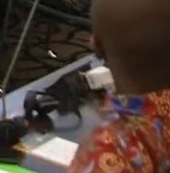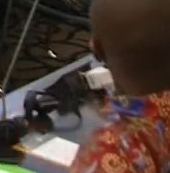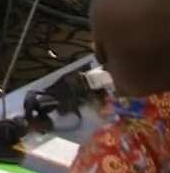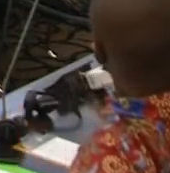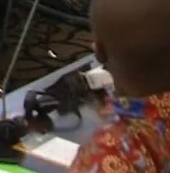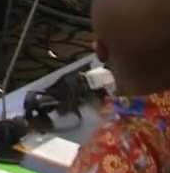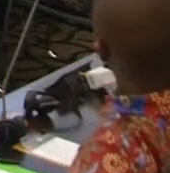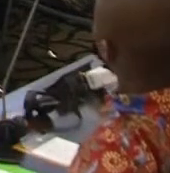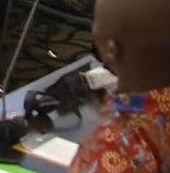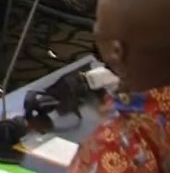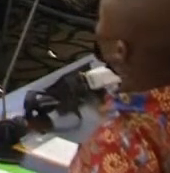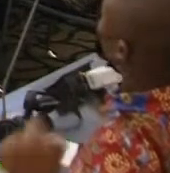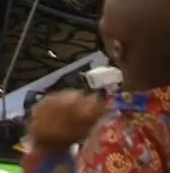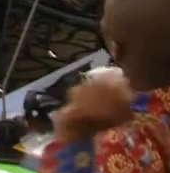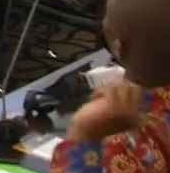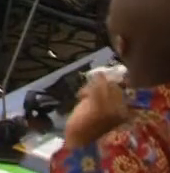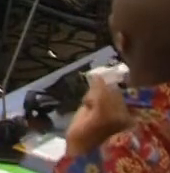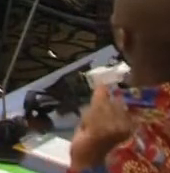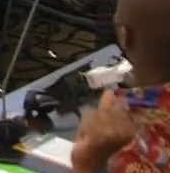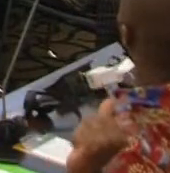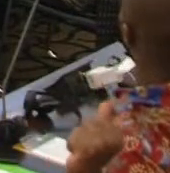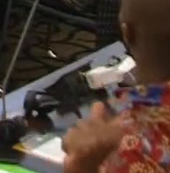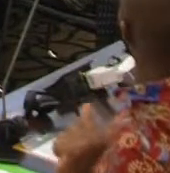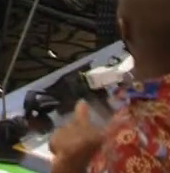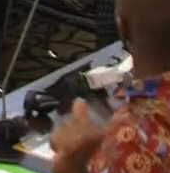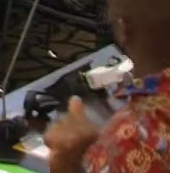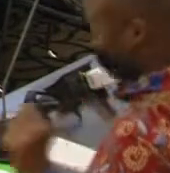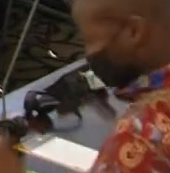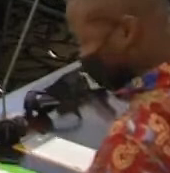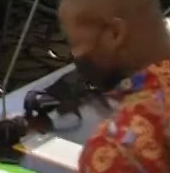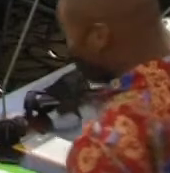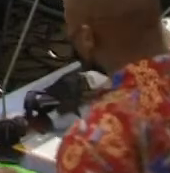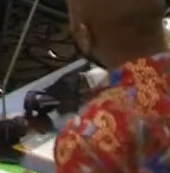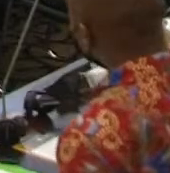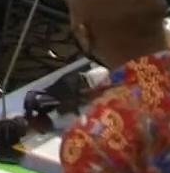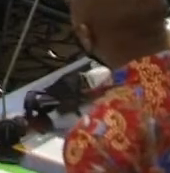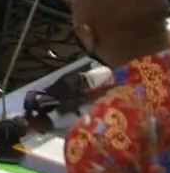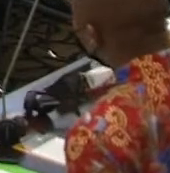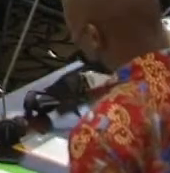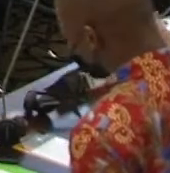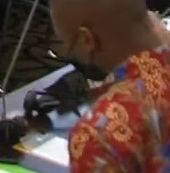Hlengwa, do you have a question? Thank you.